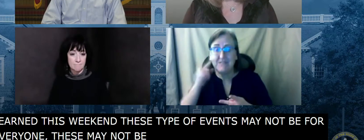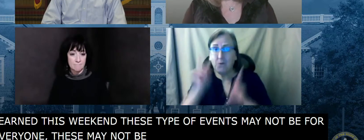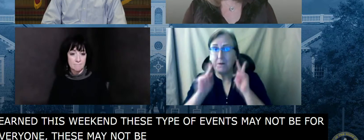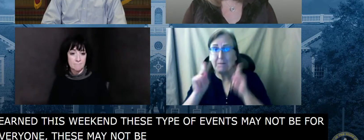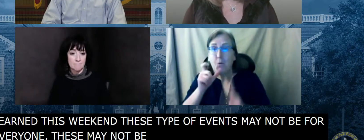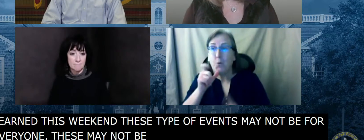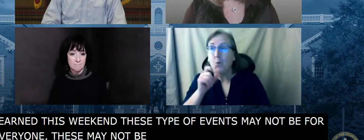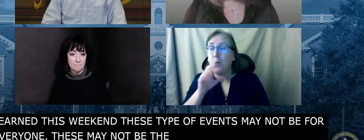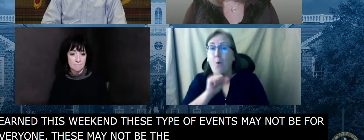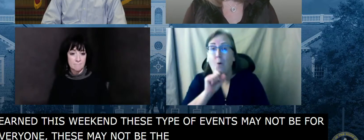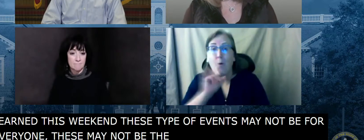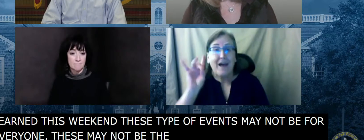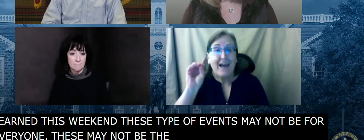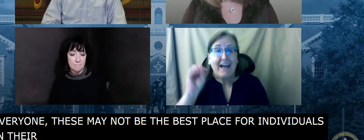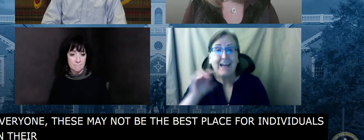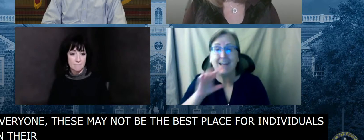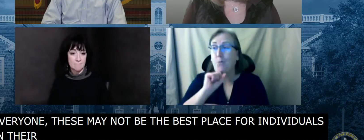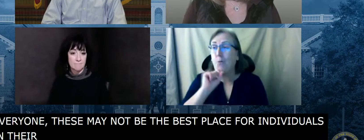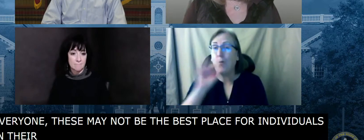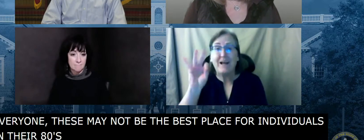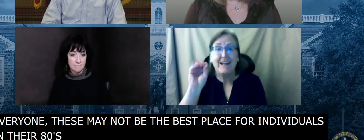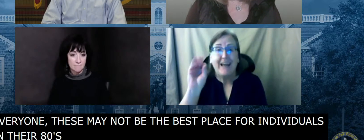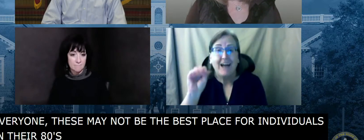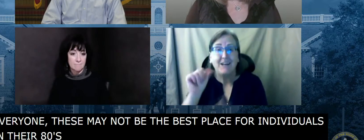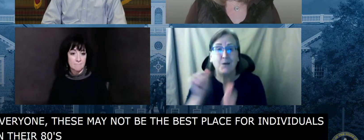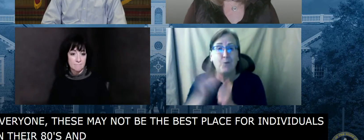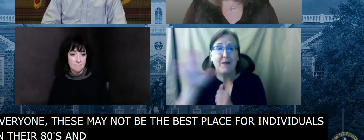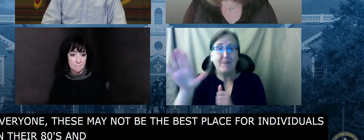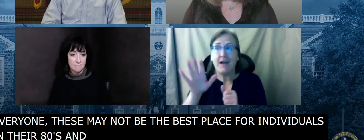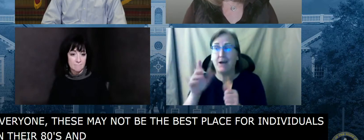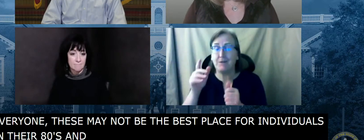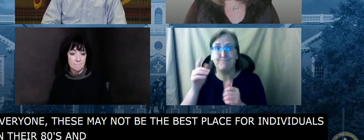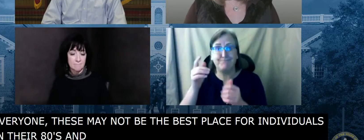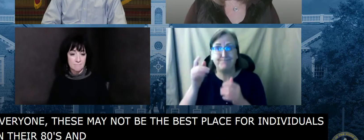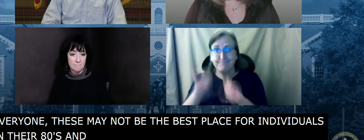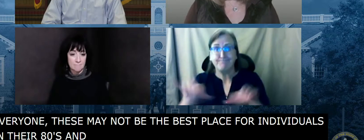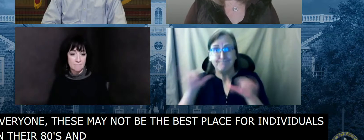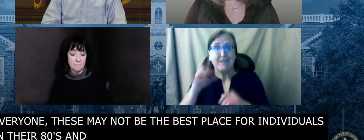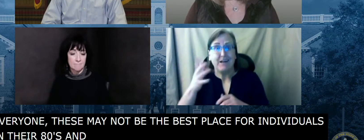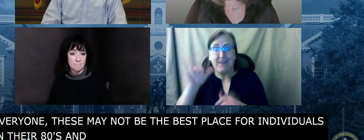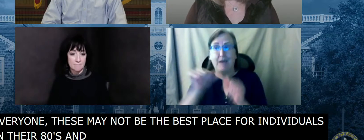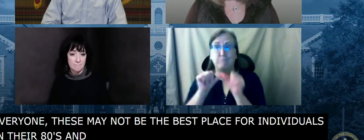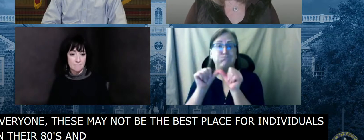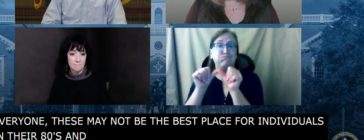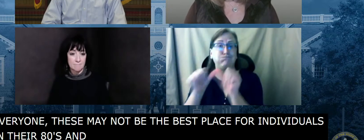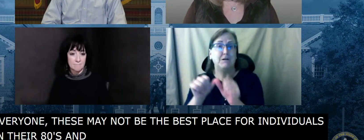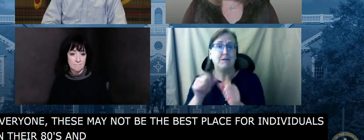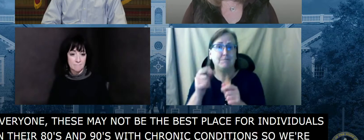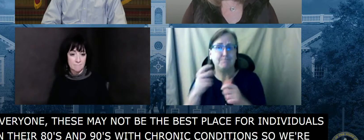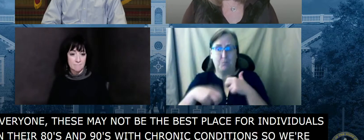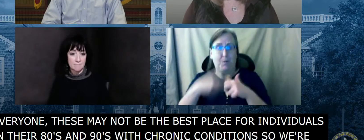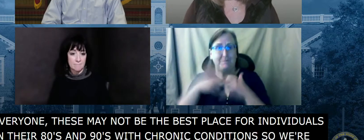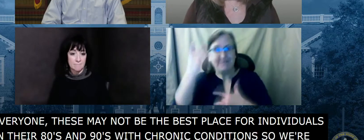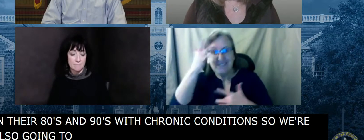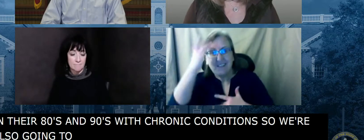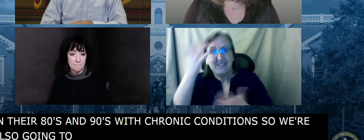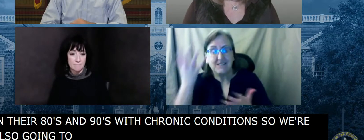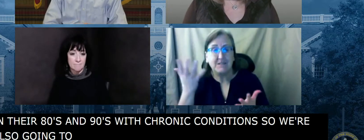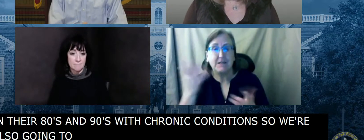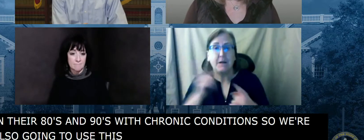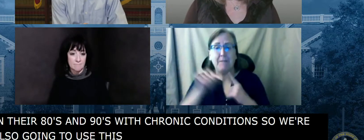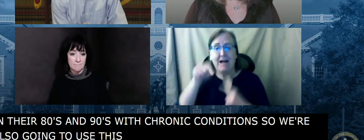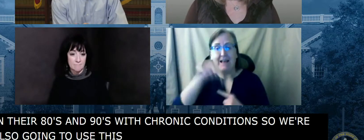and 90s with chronic conditions. And so we're also going to use this wait list to make